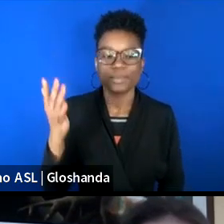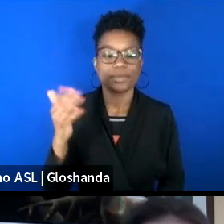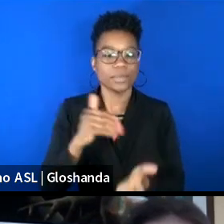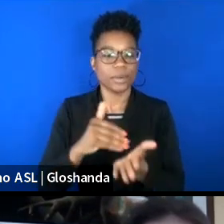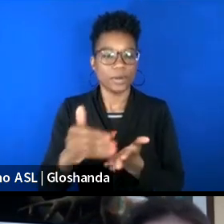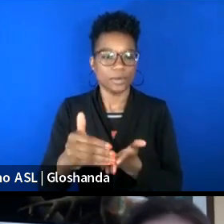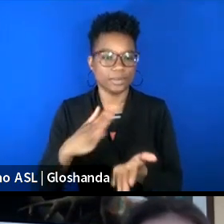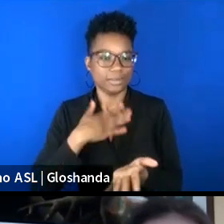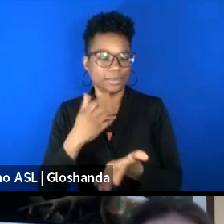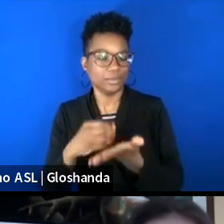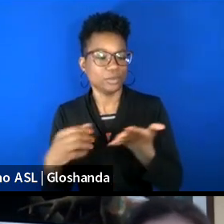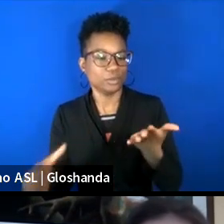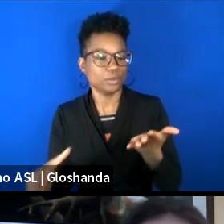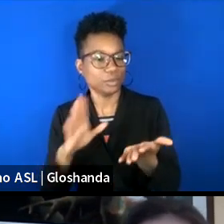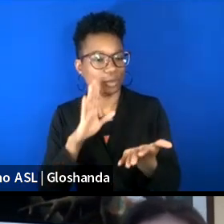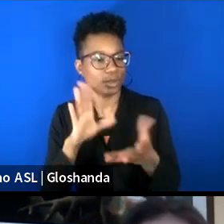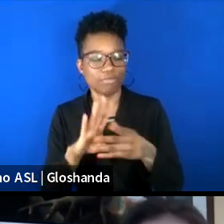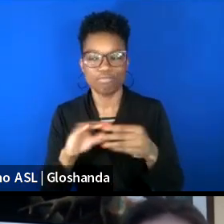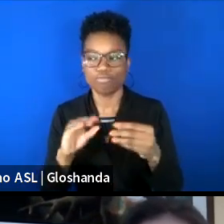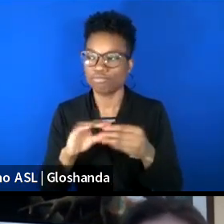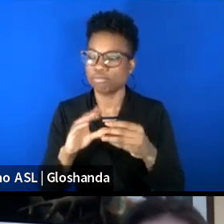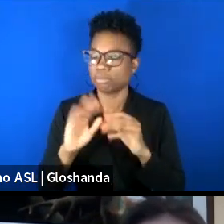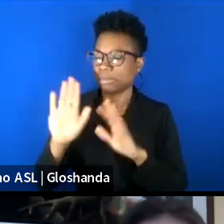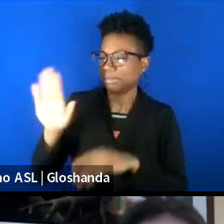oftentimes my students will say, you know,